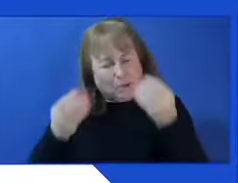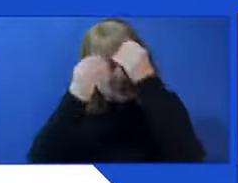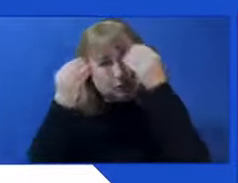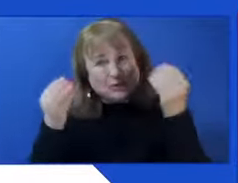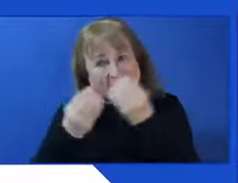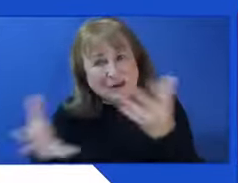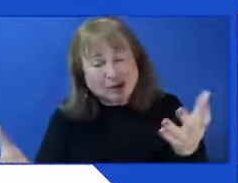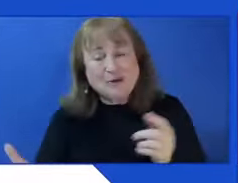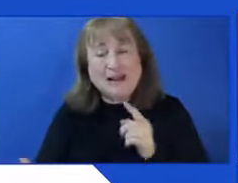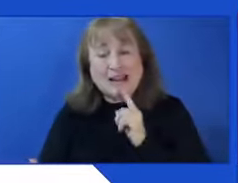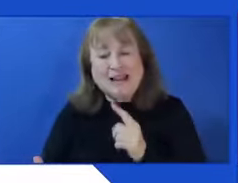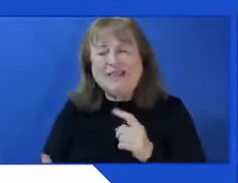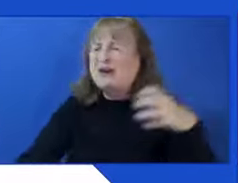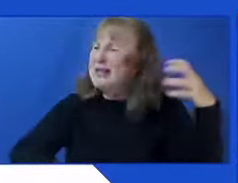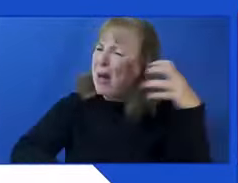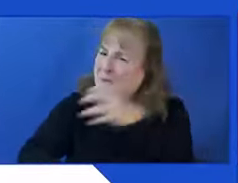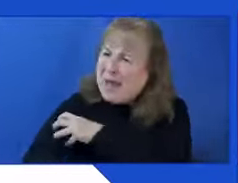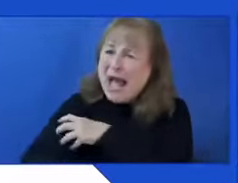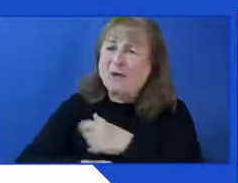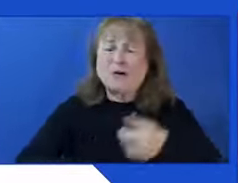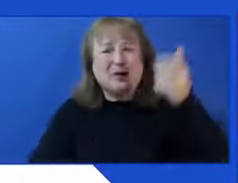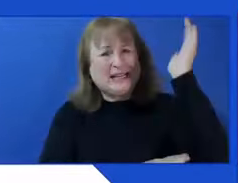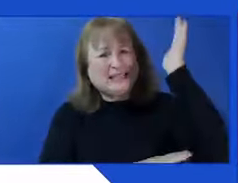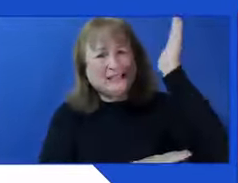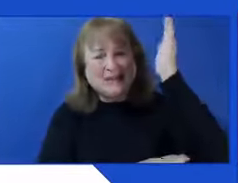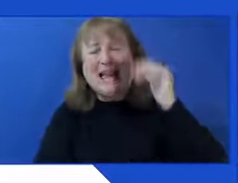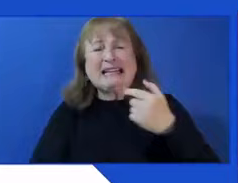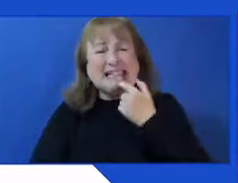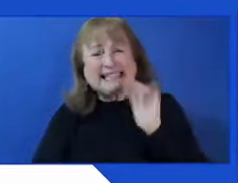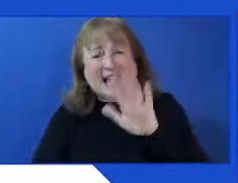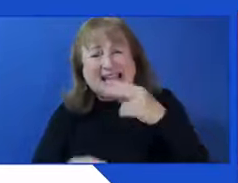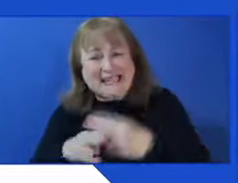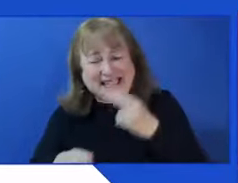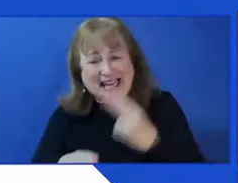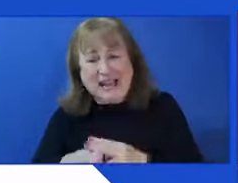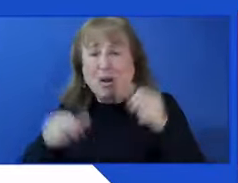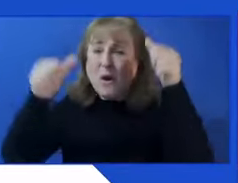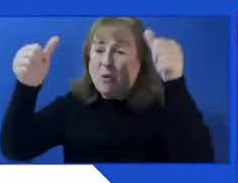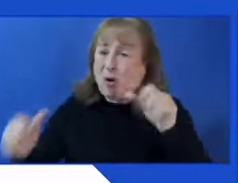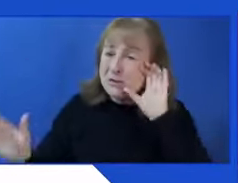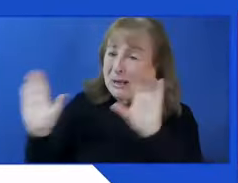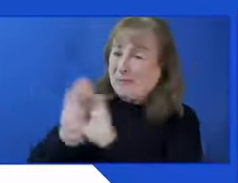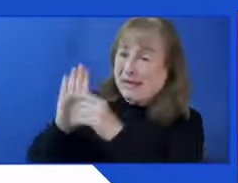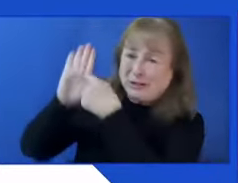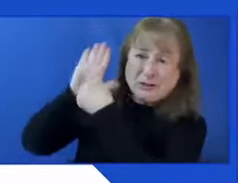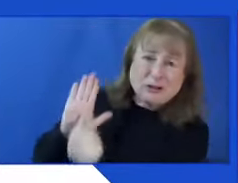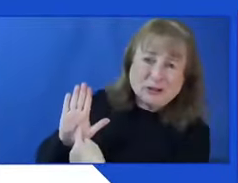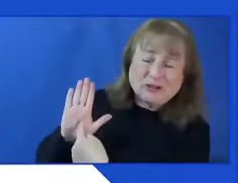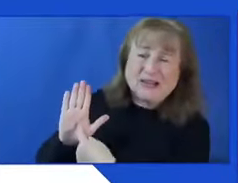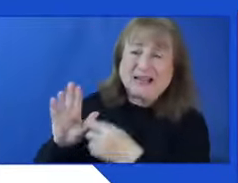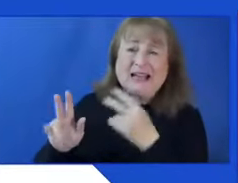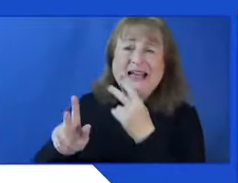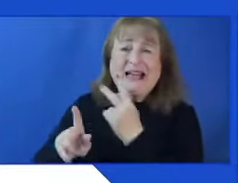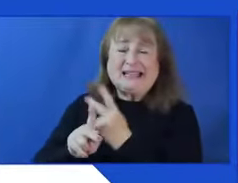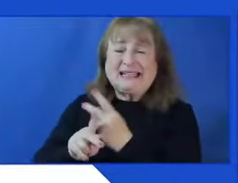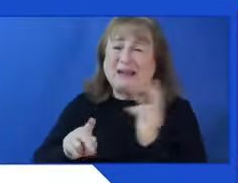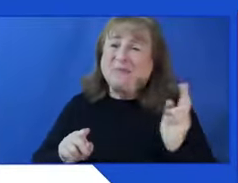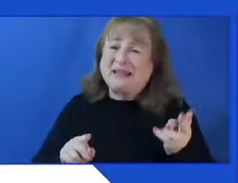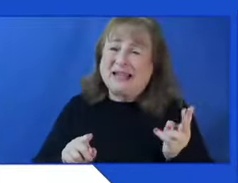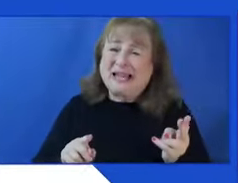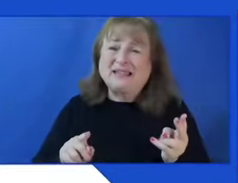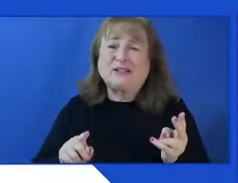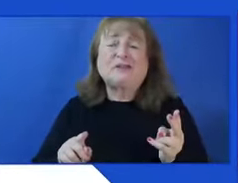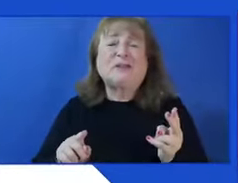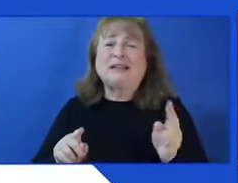that there is power in speaking Omer's name, posting his picture, and keeping his story in the public